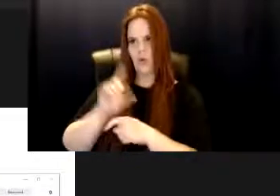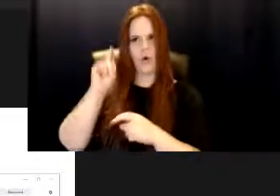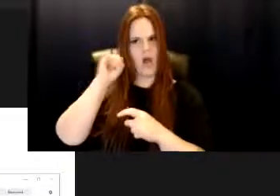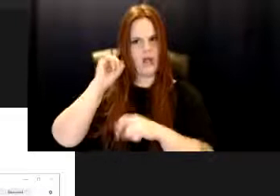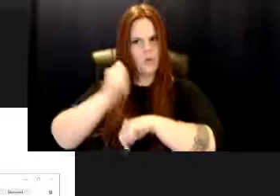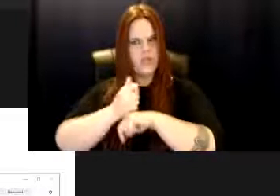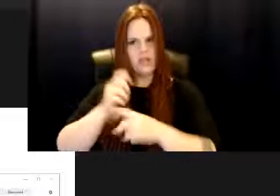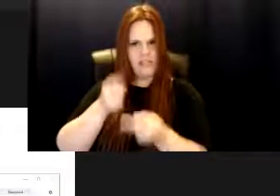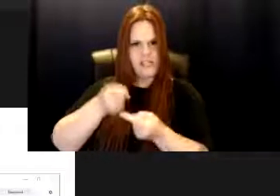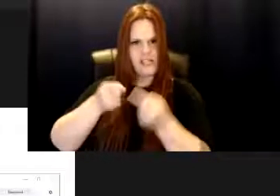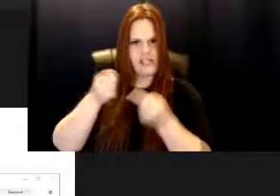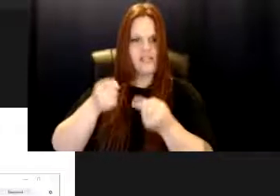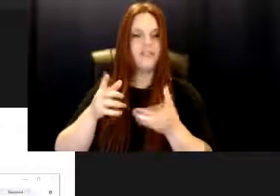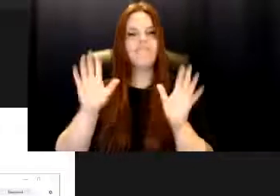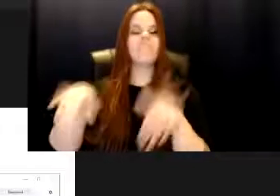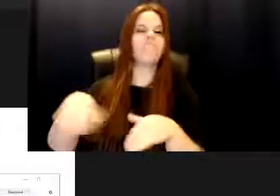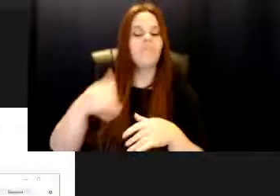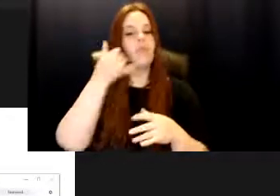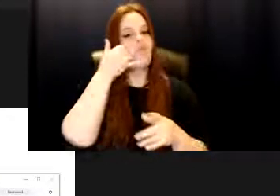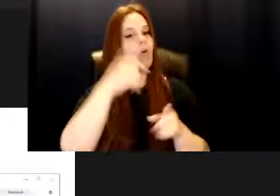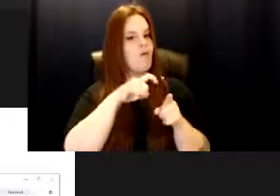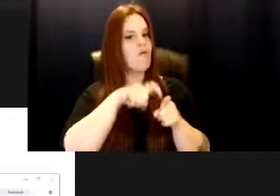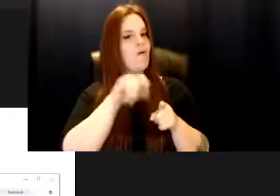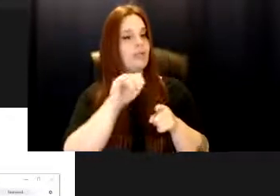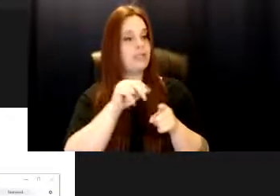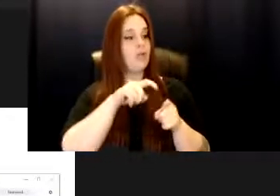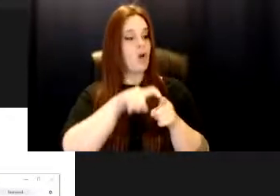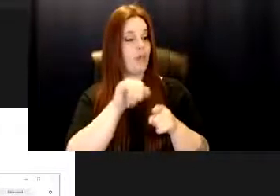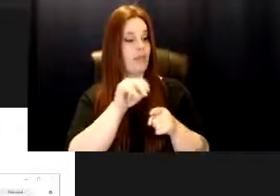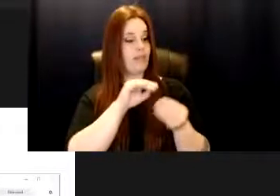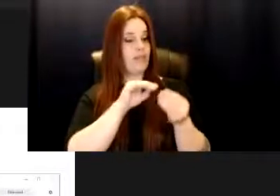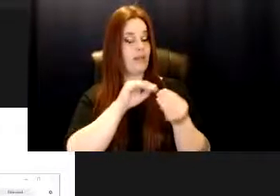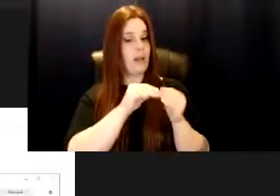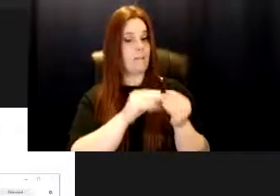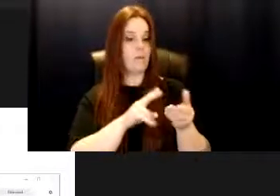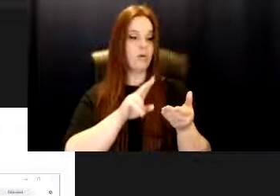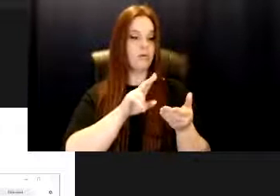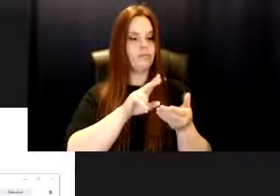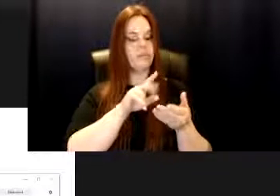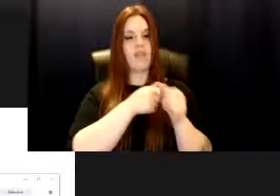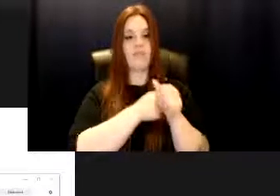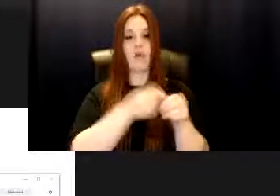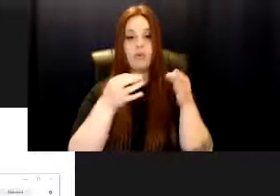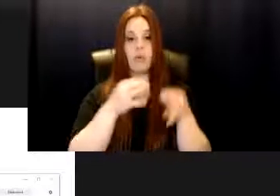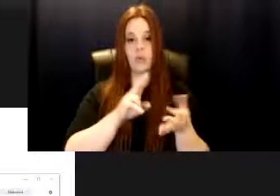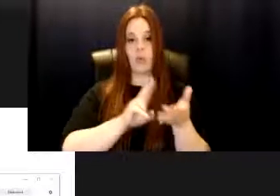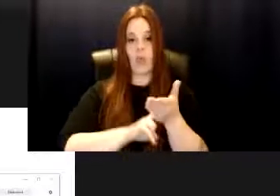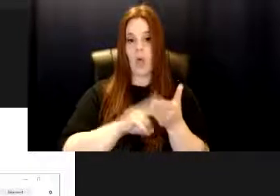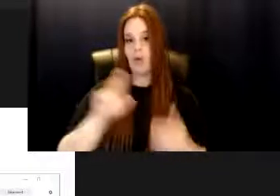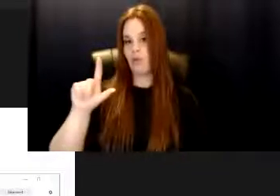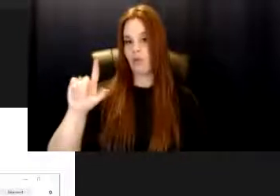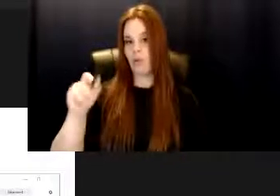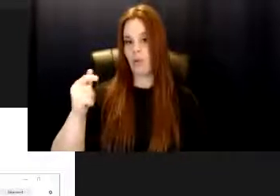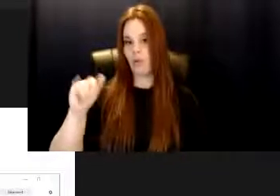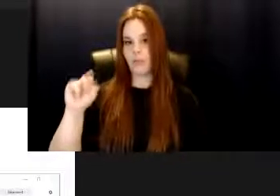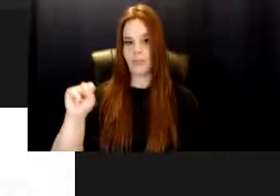settings, choose to switch to phone, and follow the directions and dial the number in to log in. On next slide, you'll have a chance